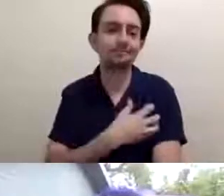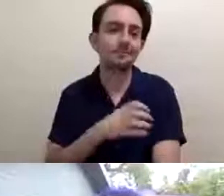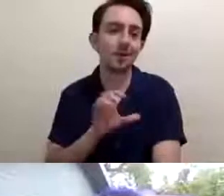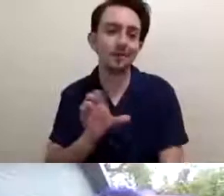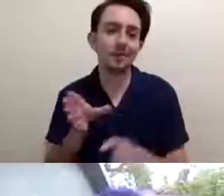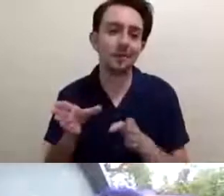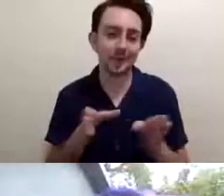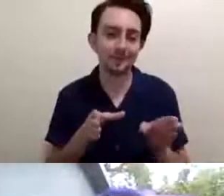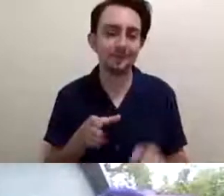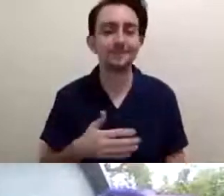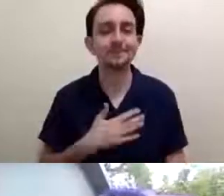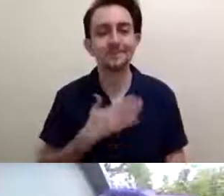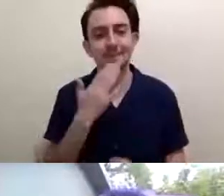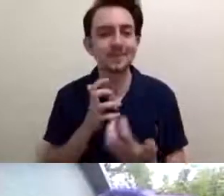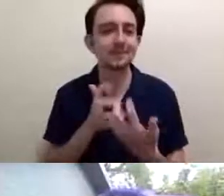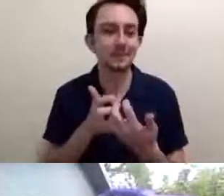Annette?